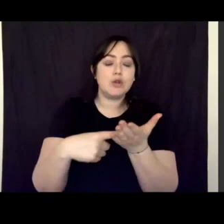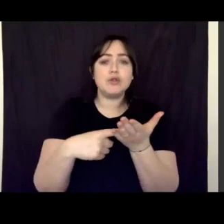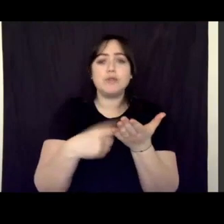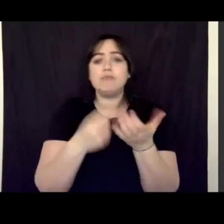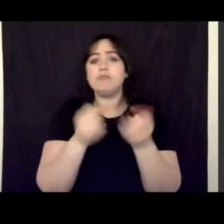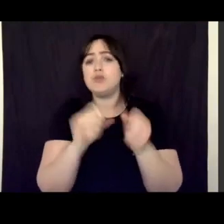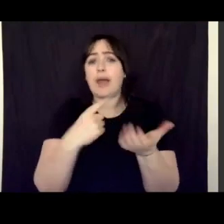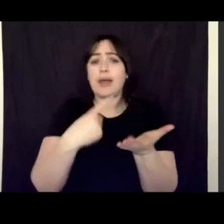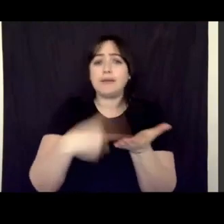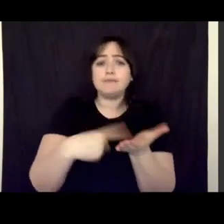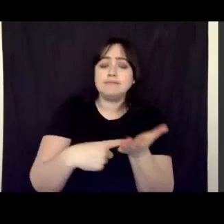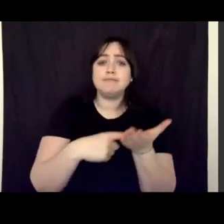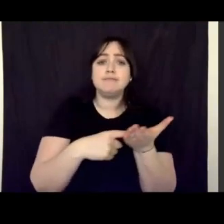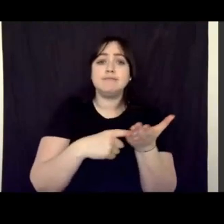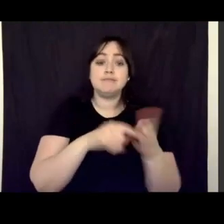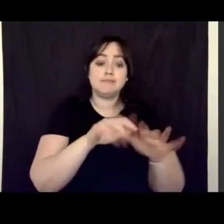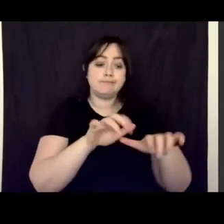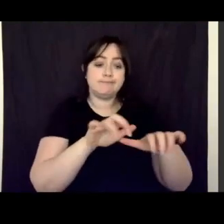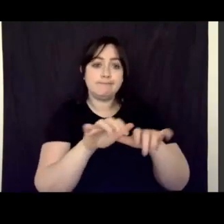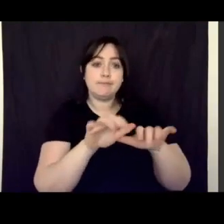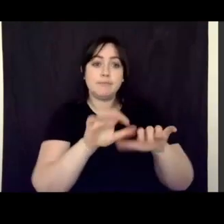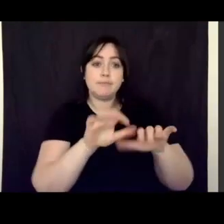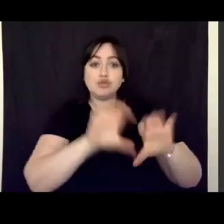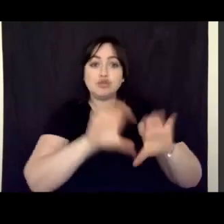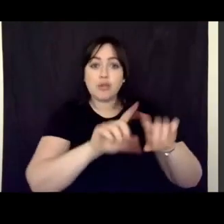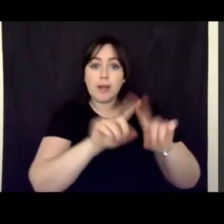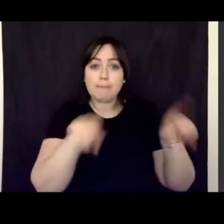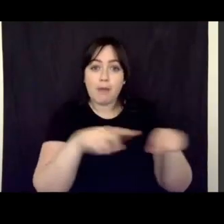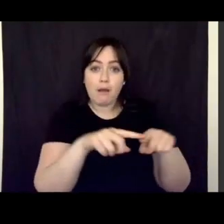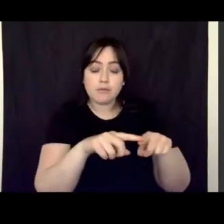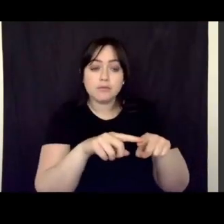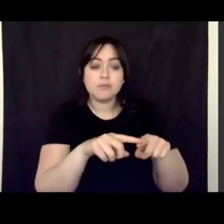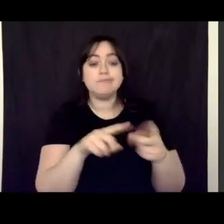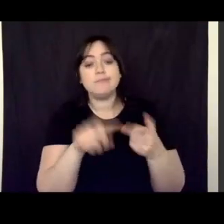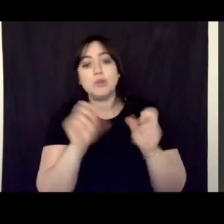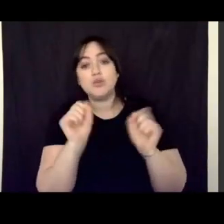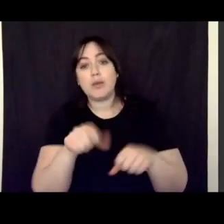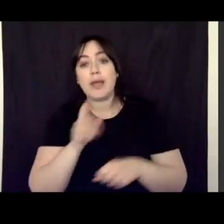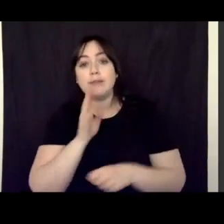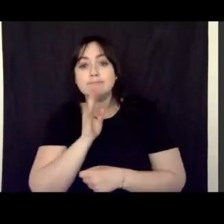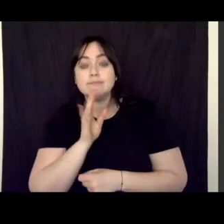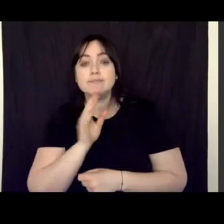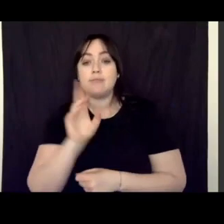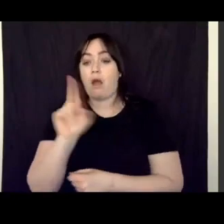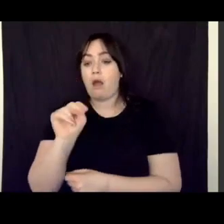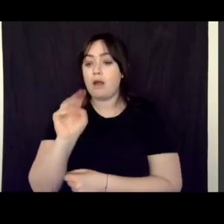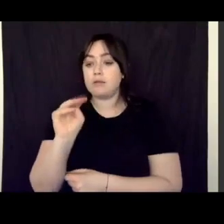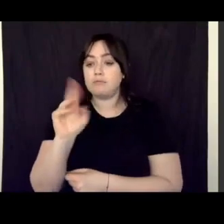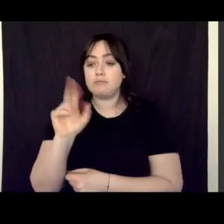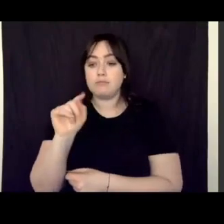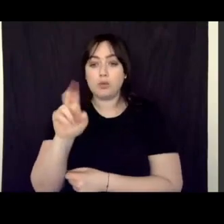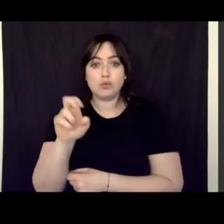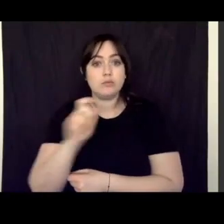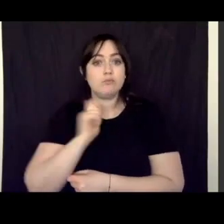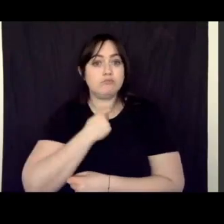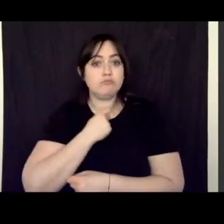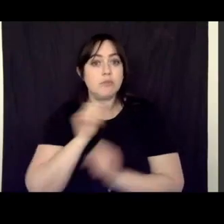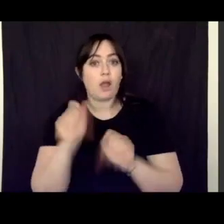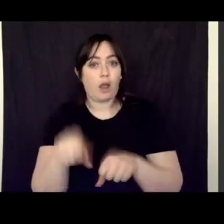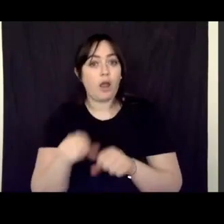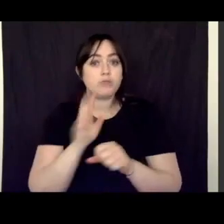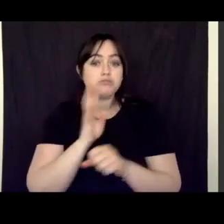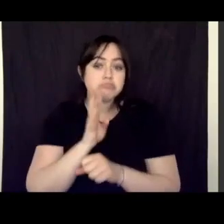your ideas. The scenario is available to you as well as the image of the decision